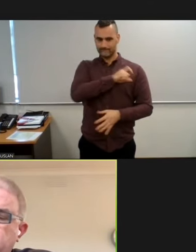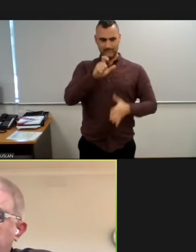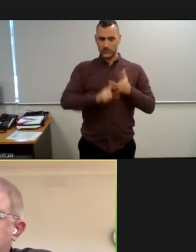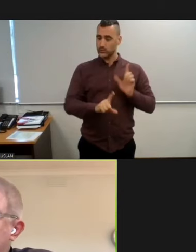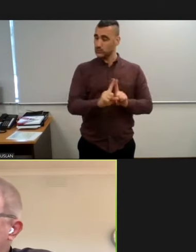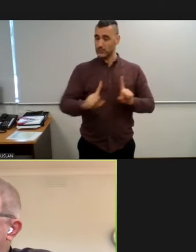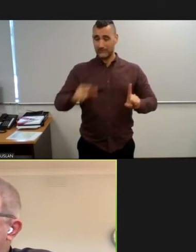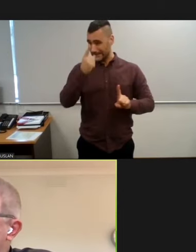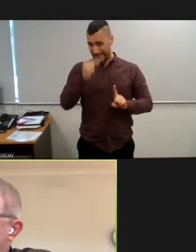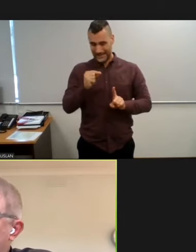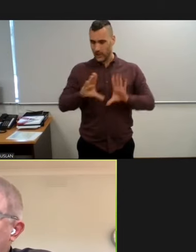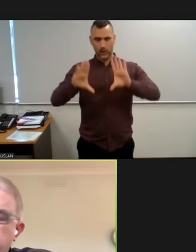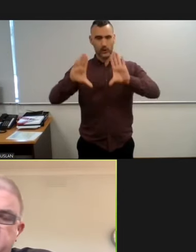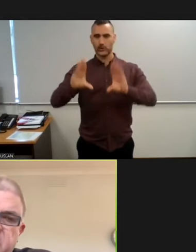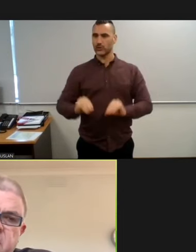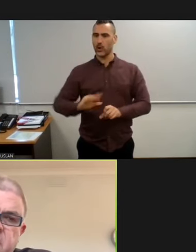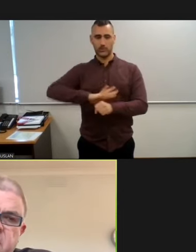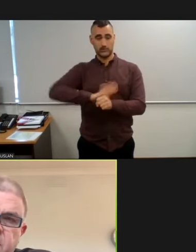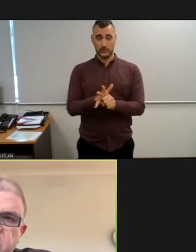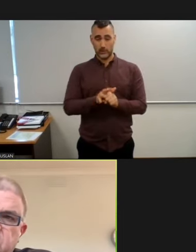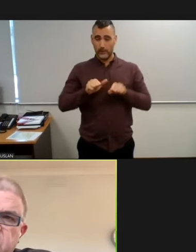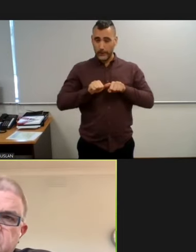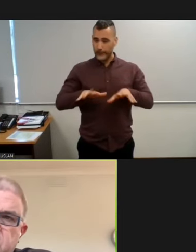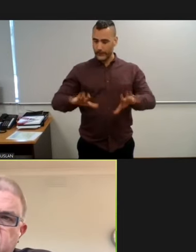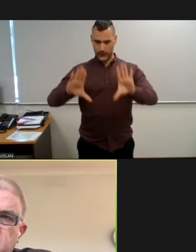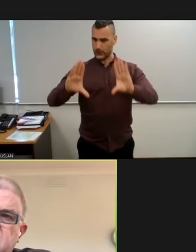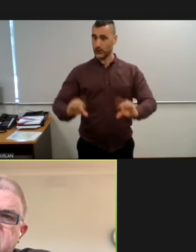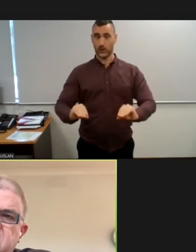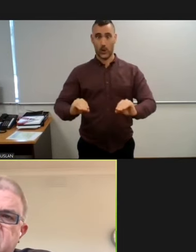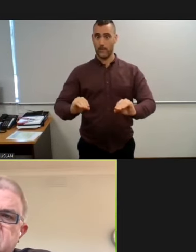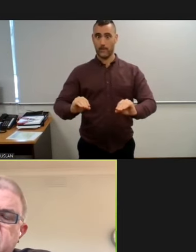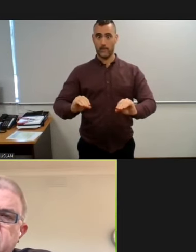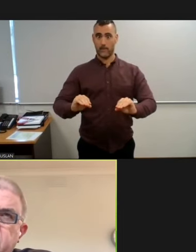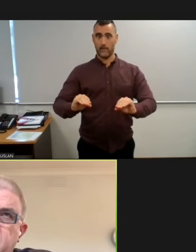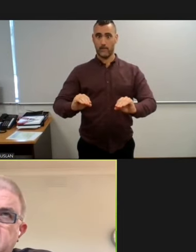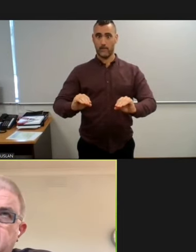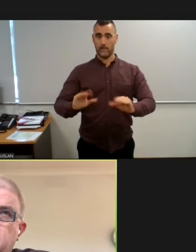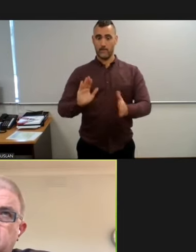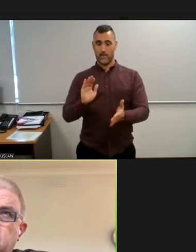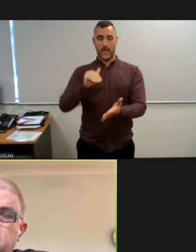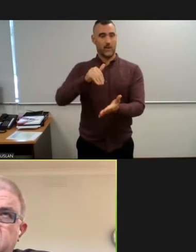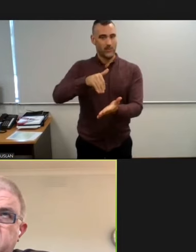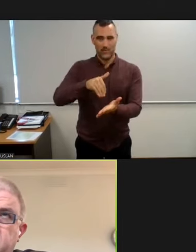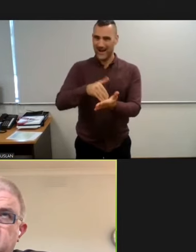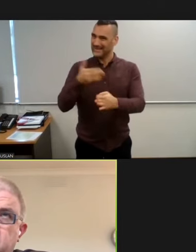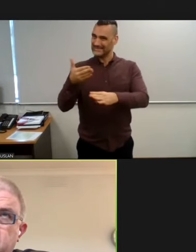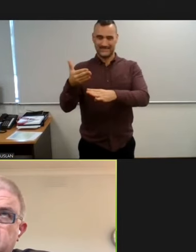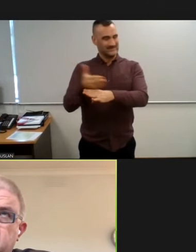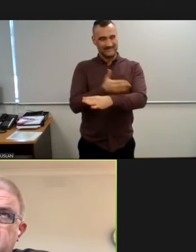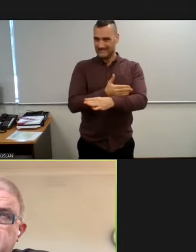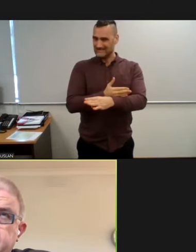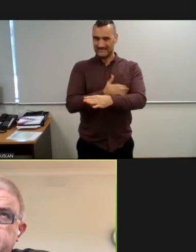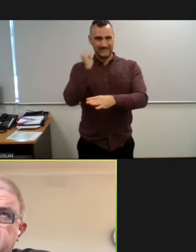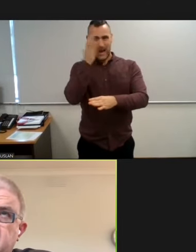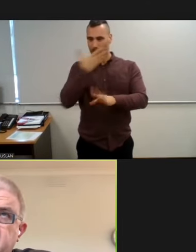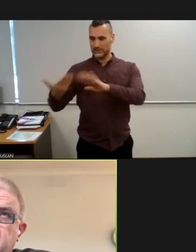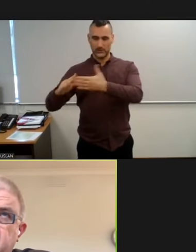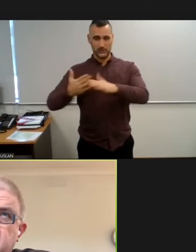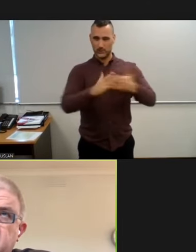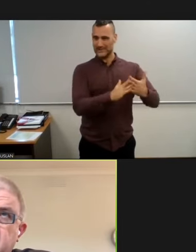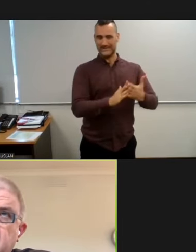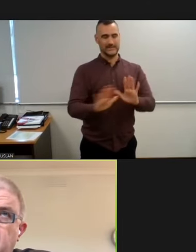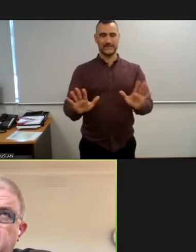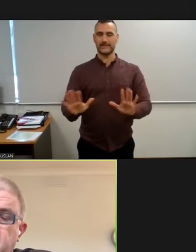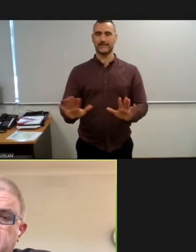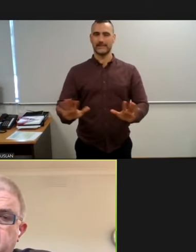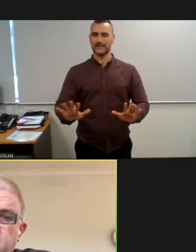of COVID within Aboriginal communities. And I think we're all aware of this huge